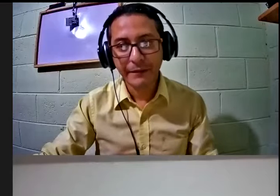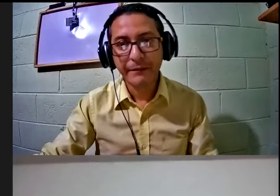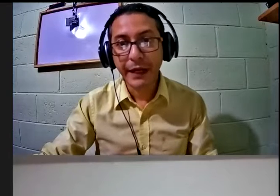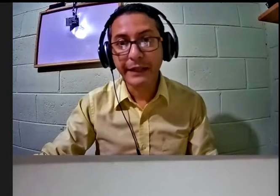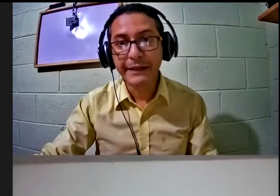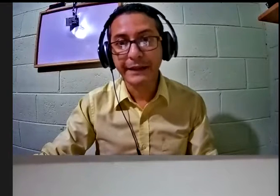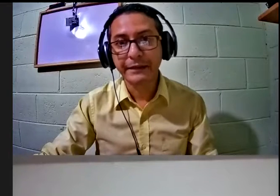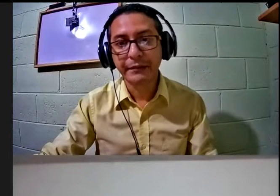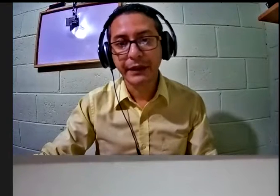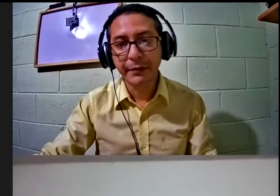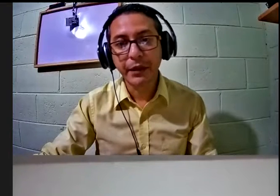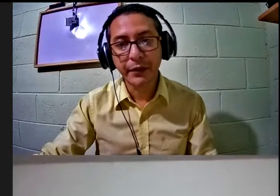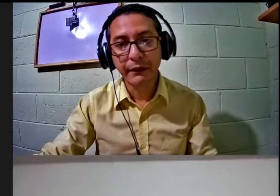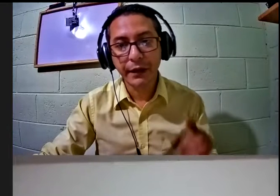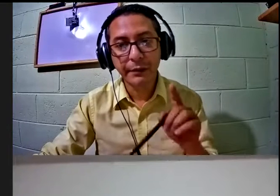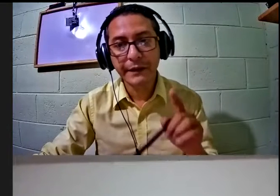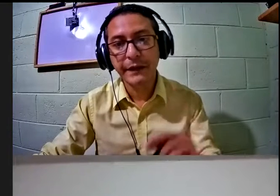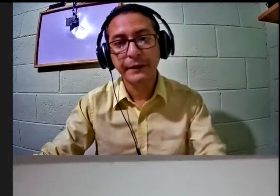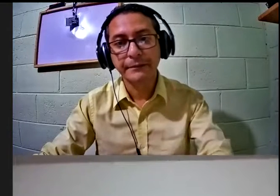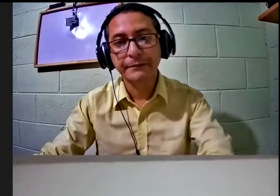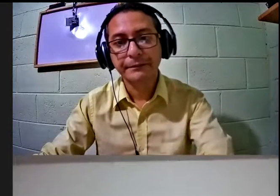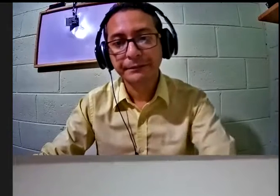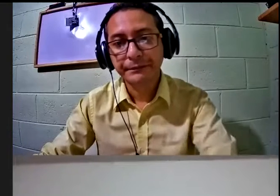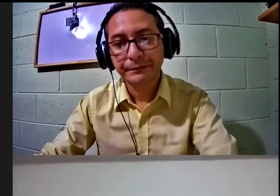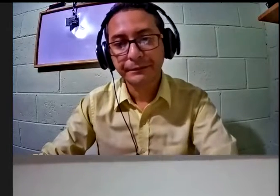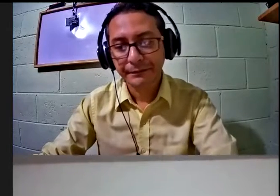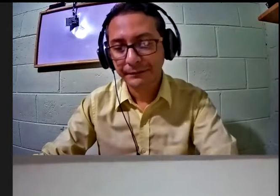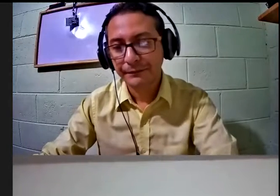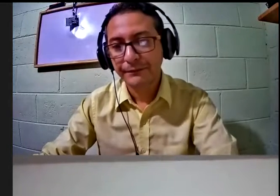Okay, practice it. Practiquémosla porque la van a representar.